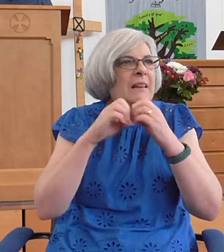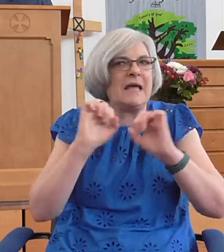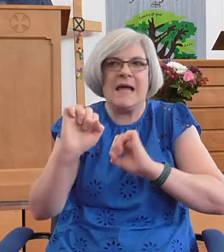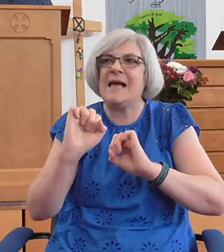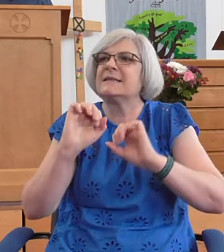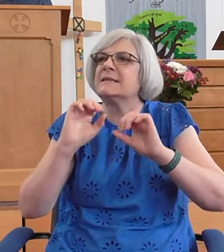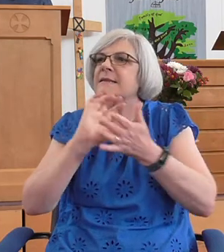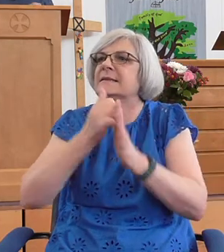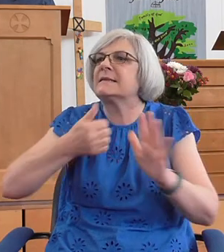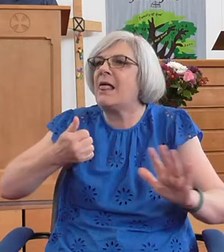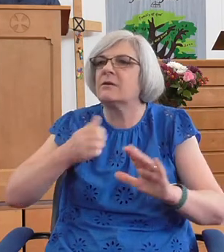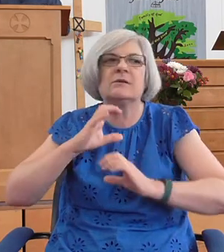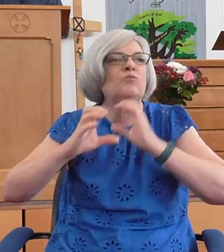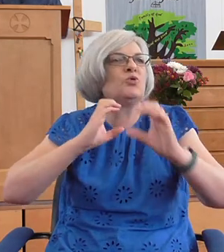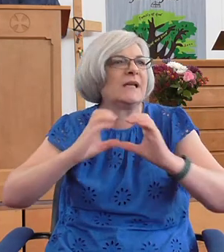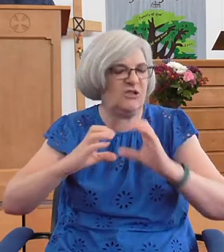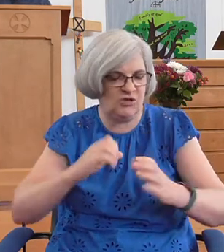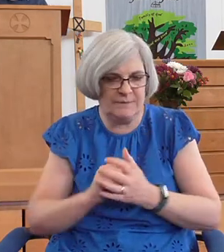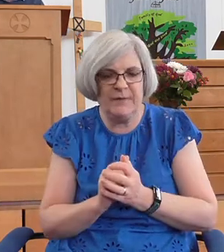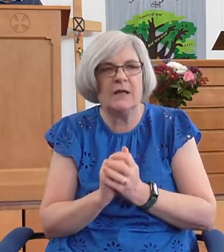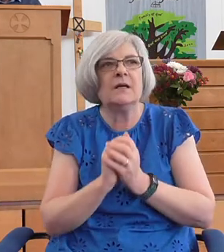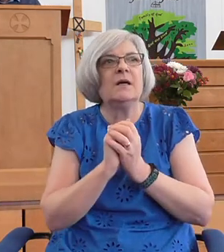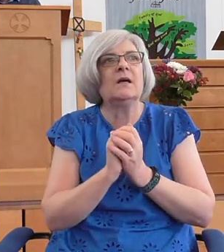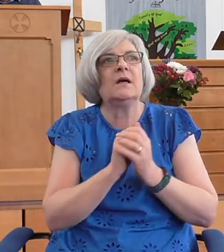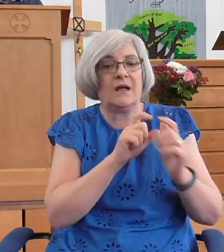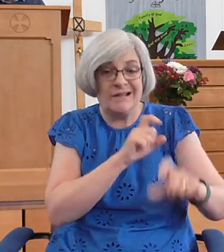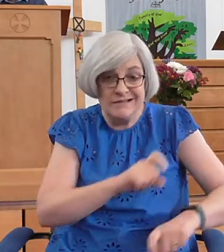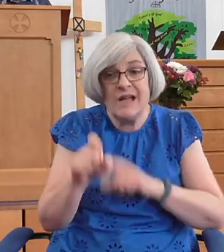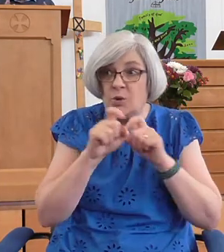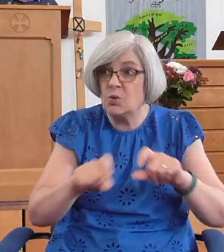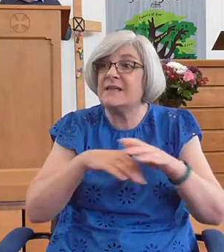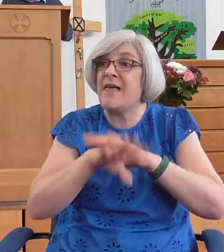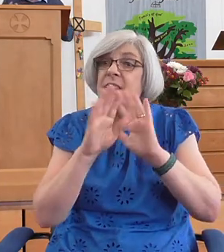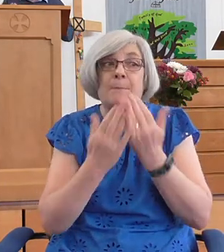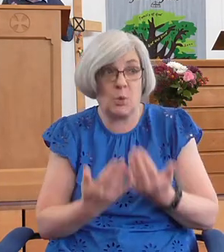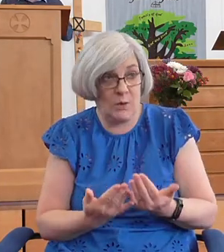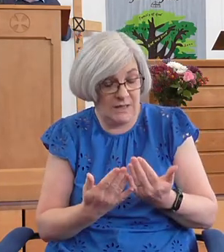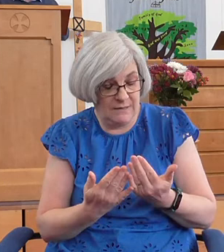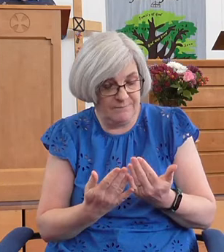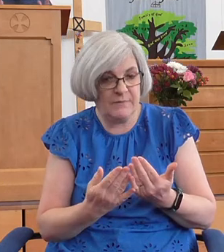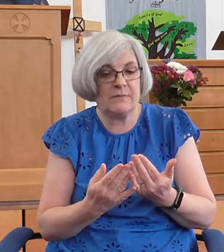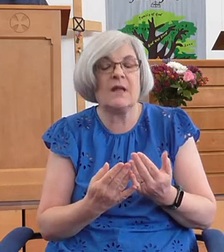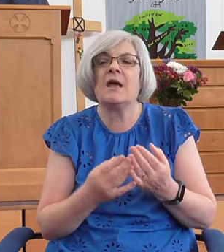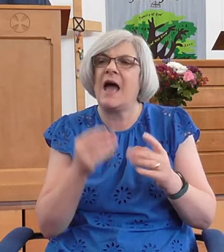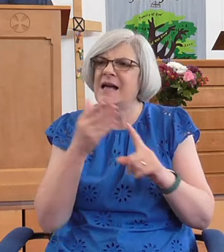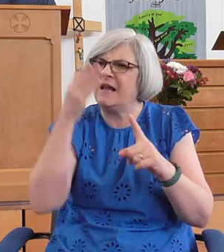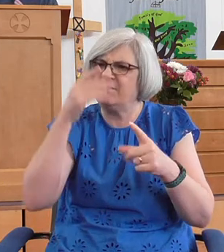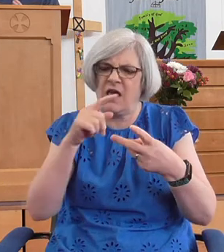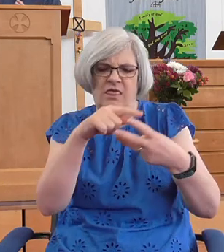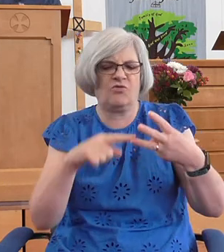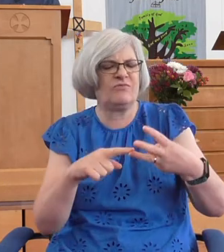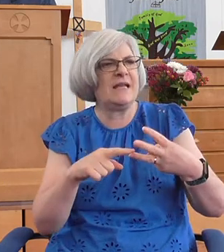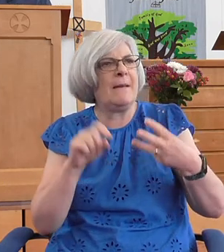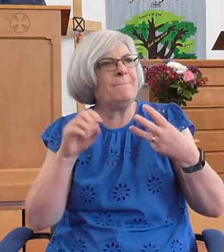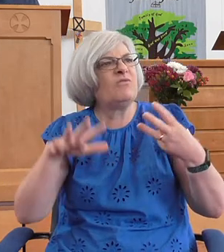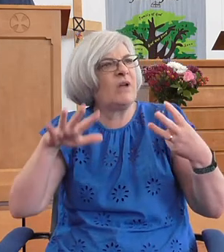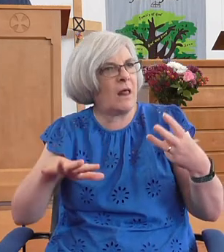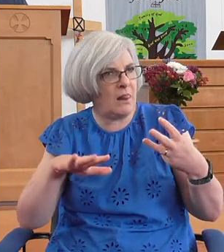in this book, The Mind of Jesus, to identify three different classes of